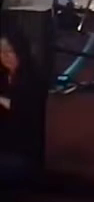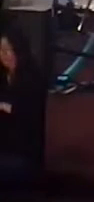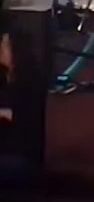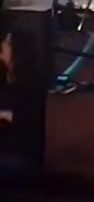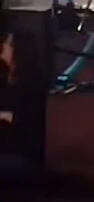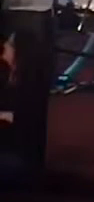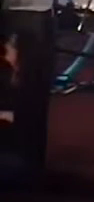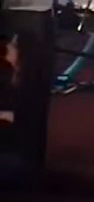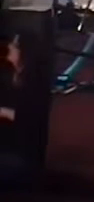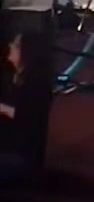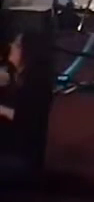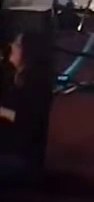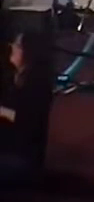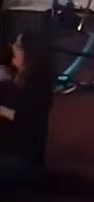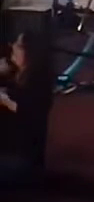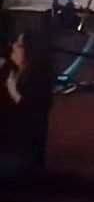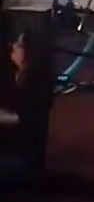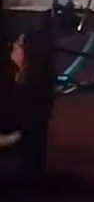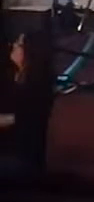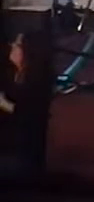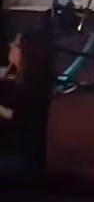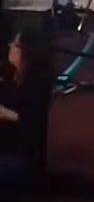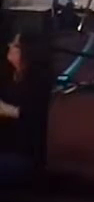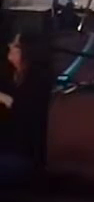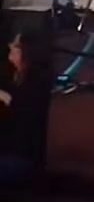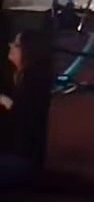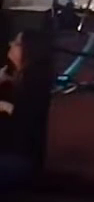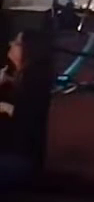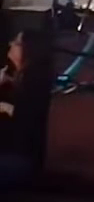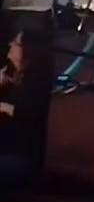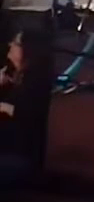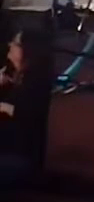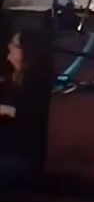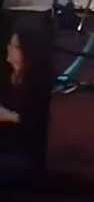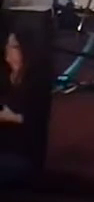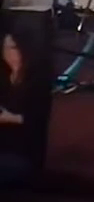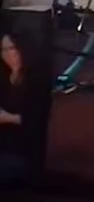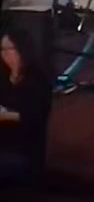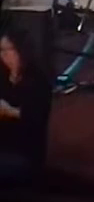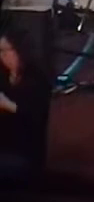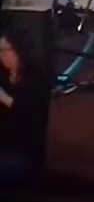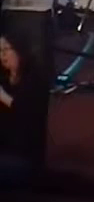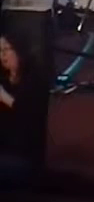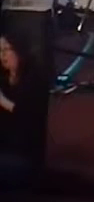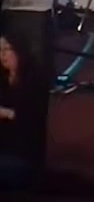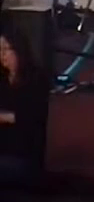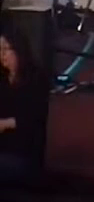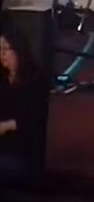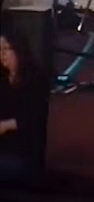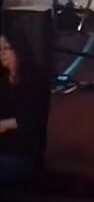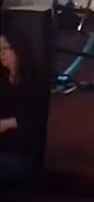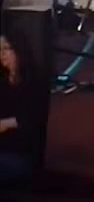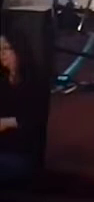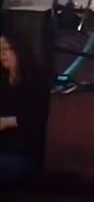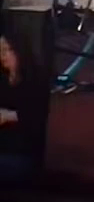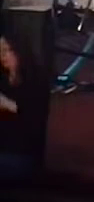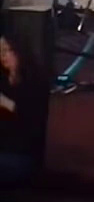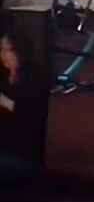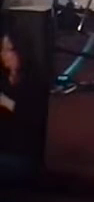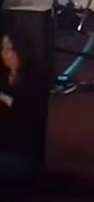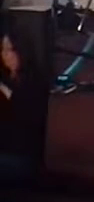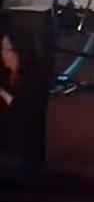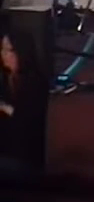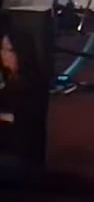cries out. He says, here I am, Lord, send me. You see, what was unique about Isaiah is that when he was confronted with his sin,